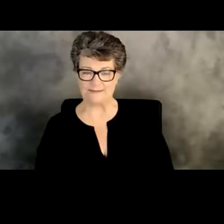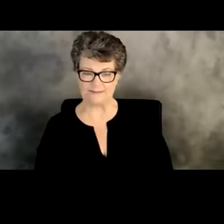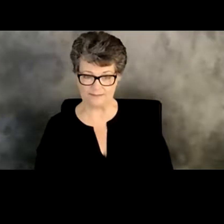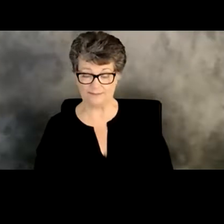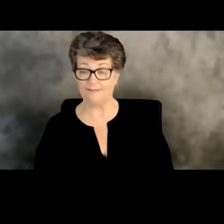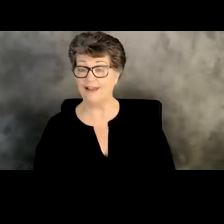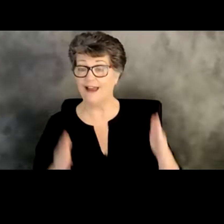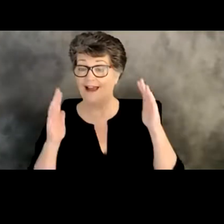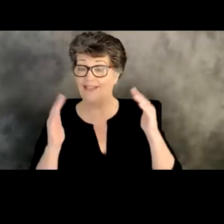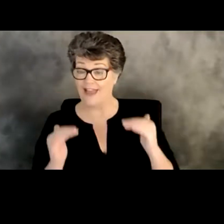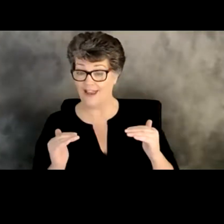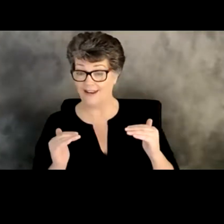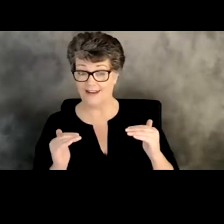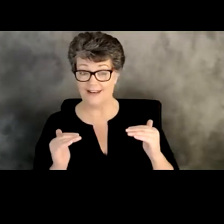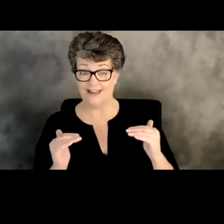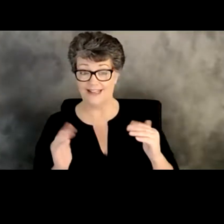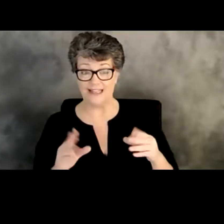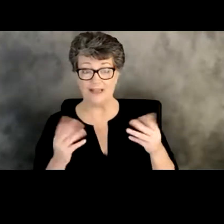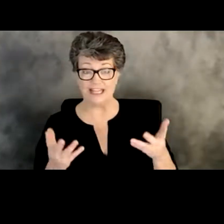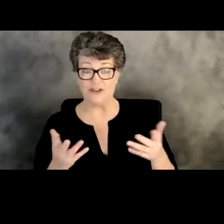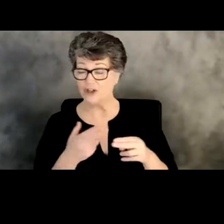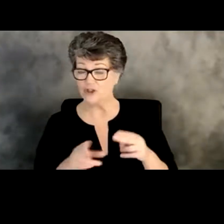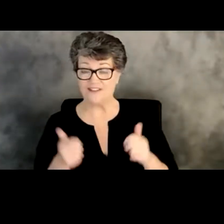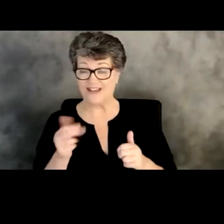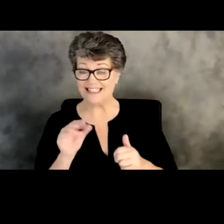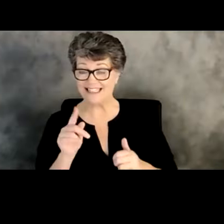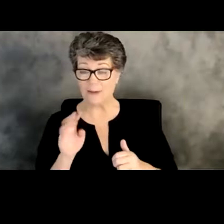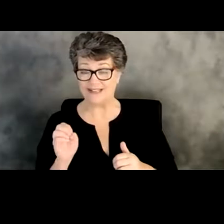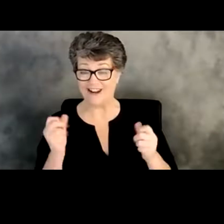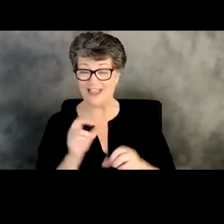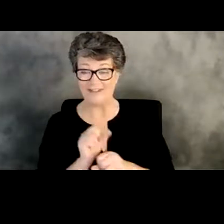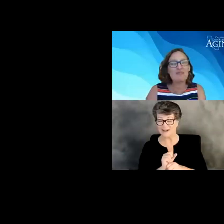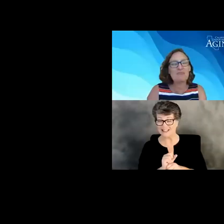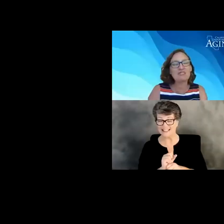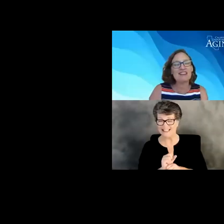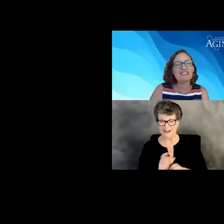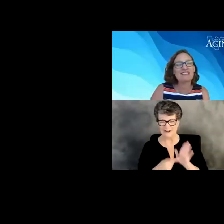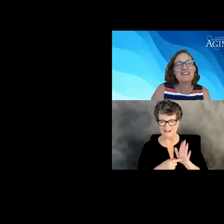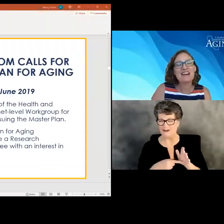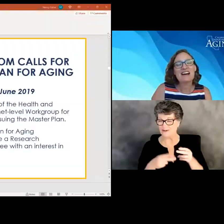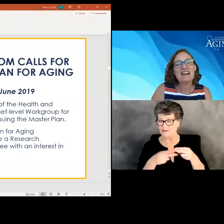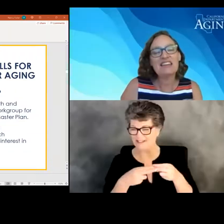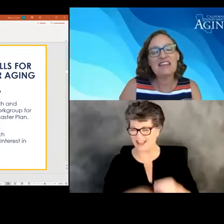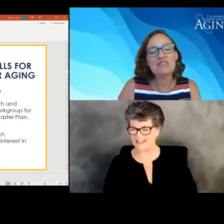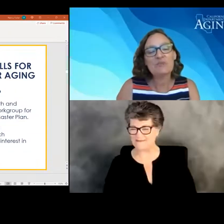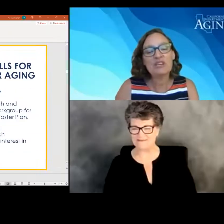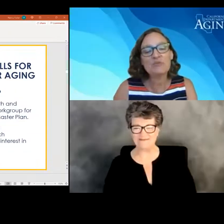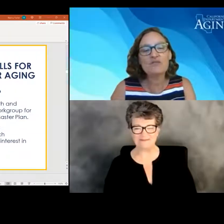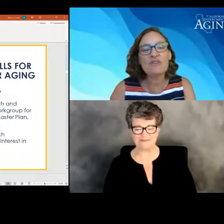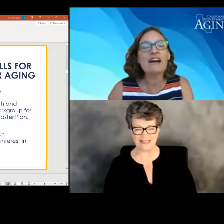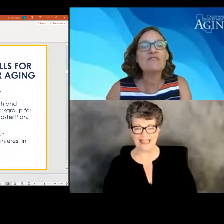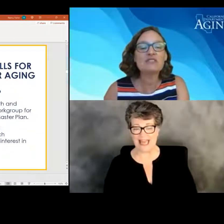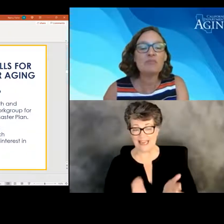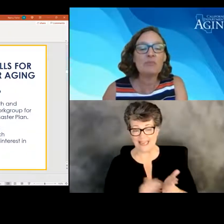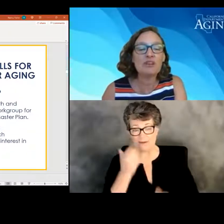Then let me give you the shortest and fastest update on a lot of work. We're going to show you a couple slides. And again, because we